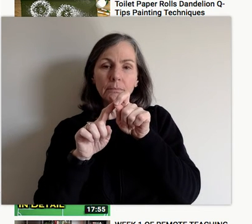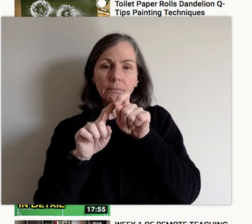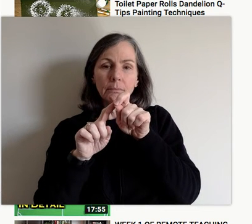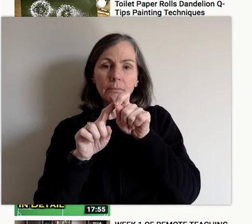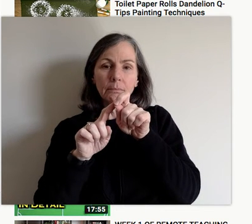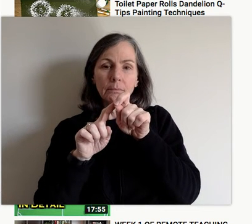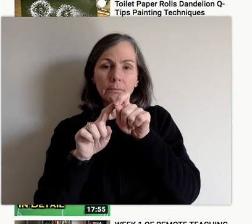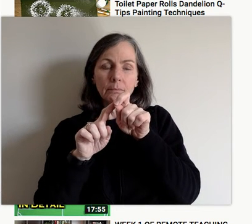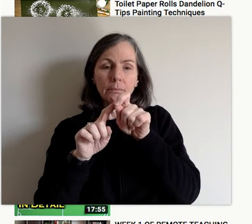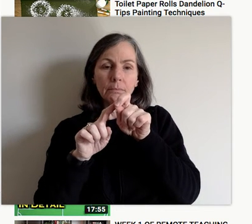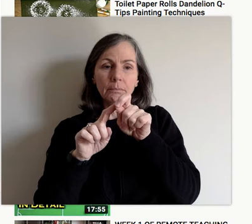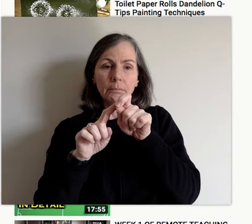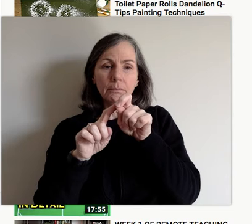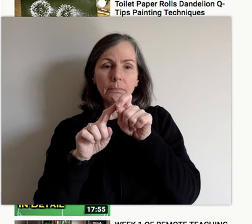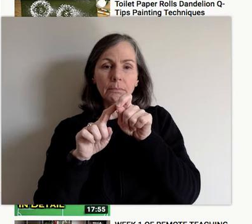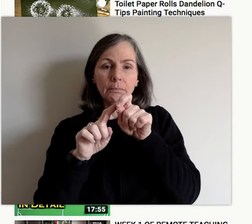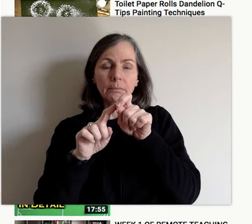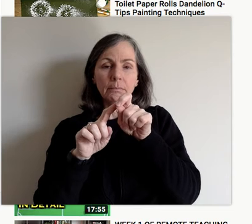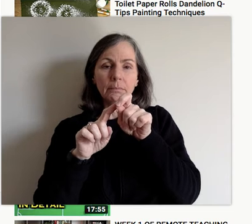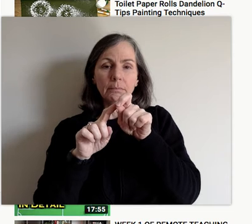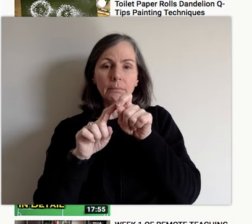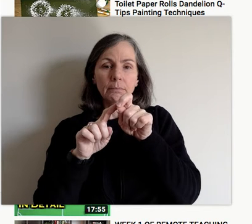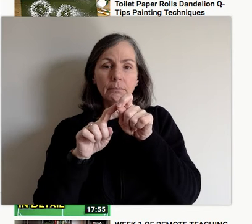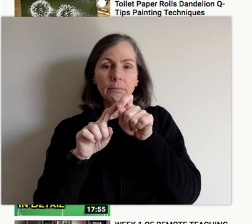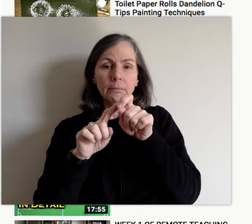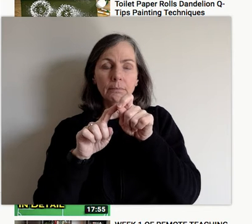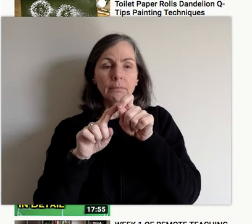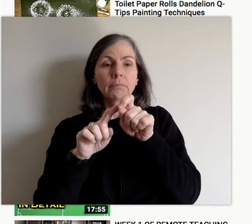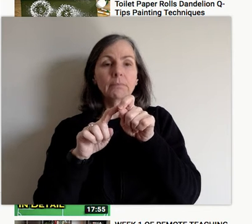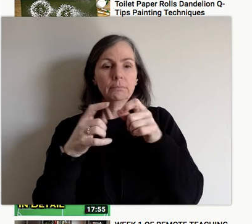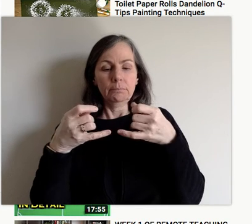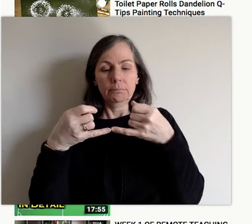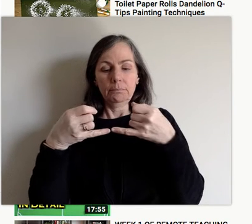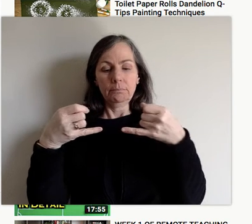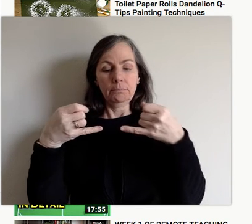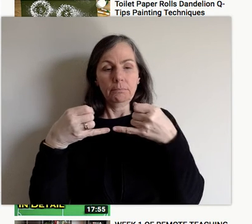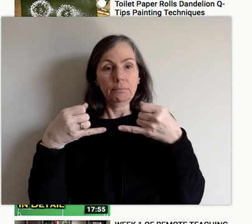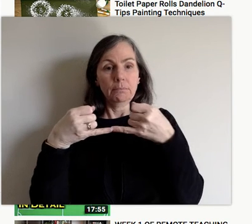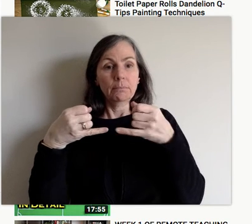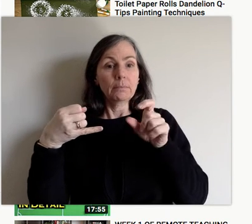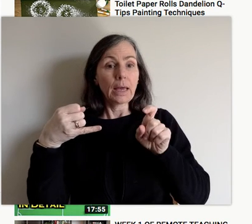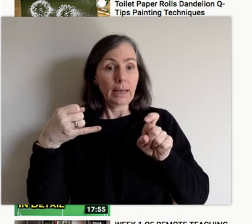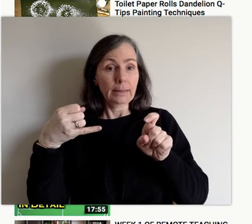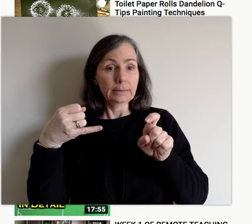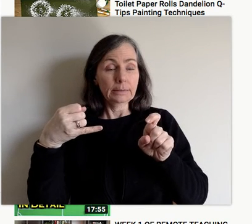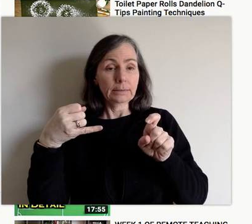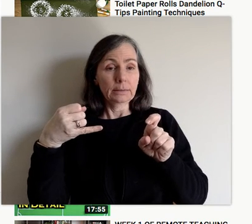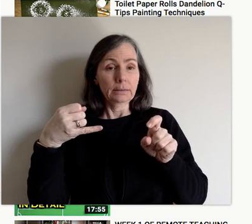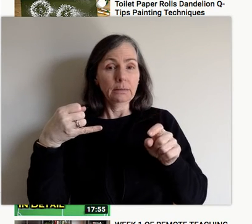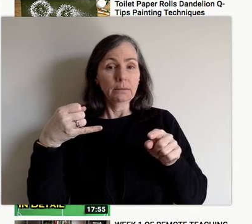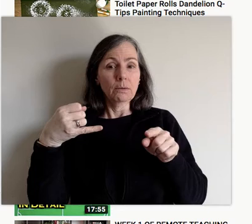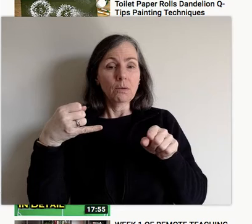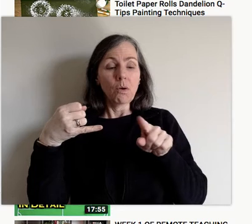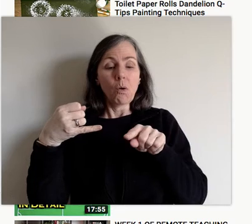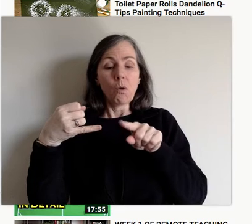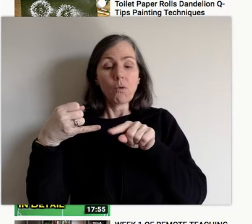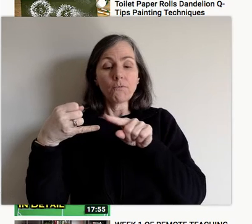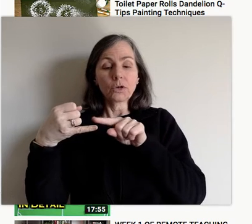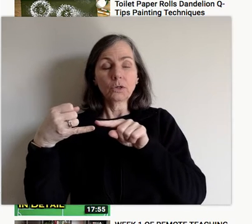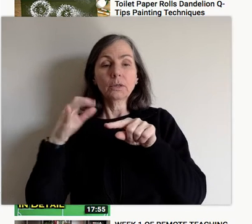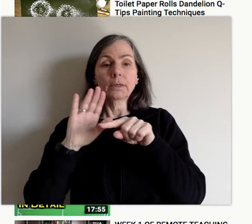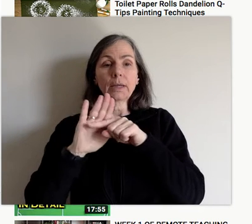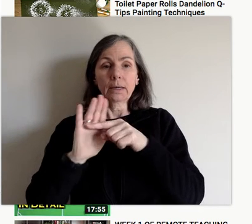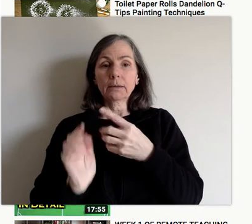if you look on our axis, -4 So 1, 2, 3,